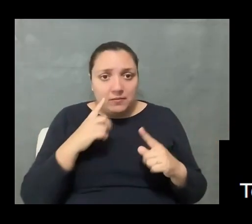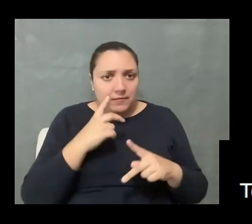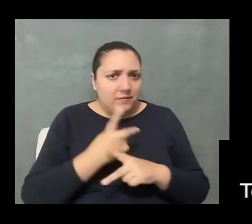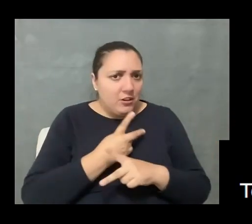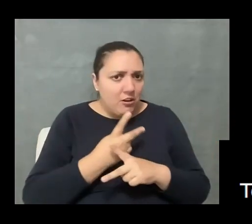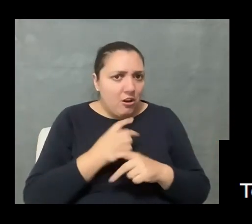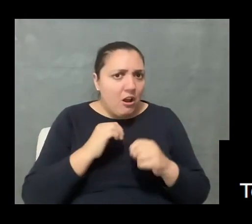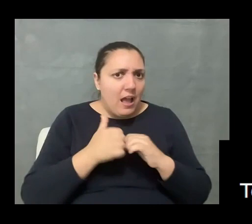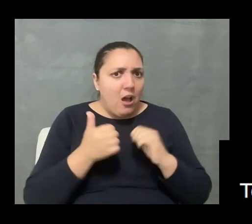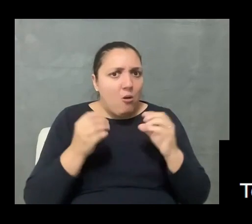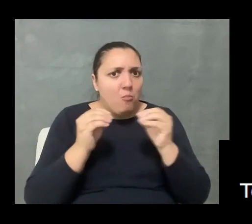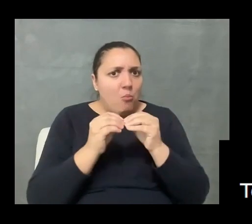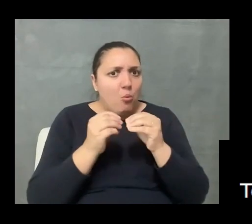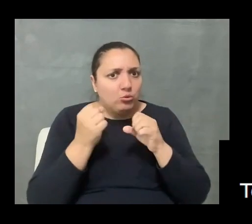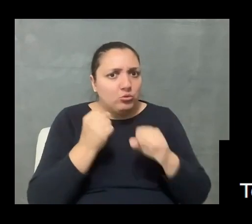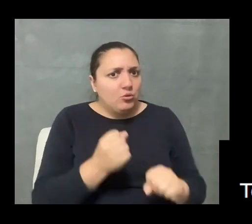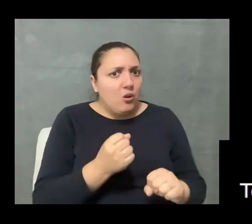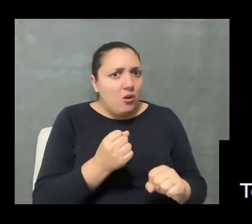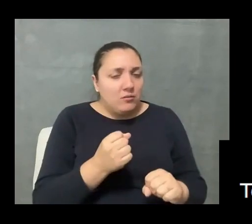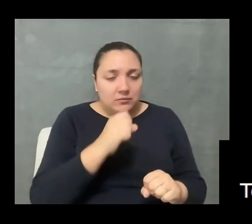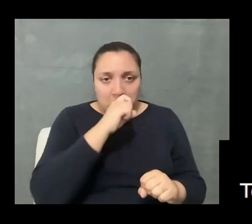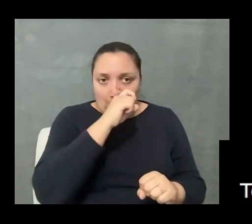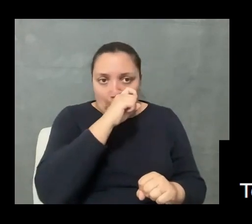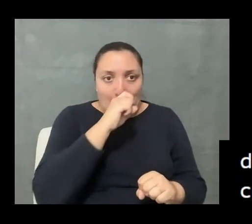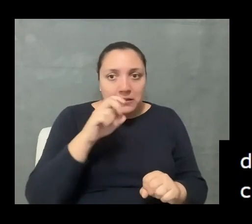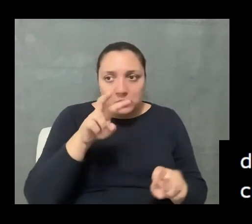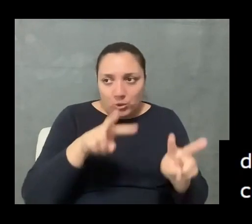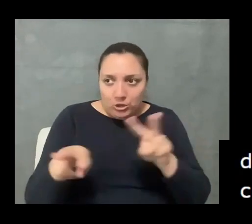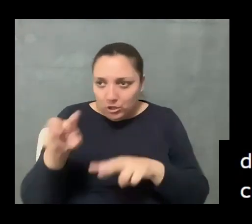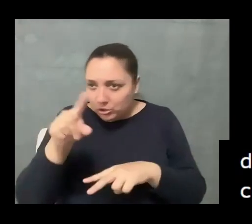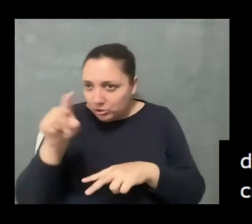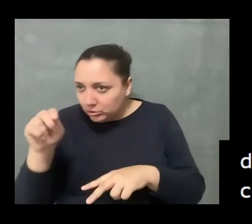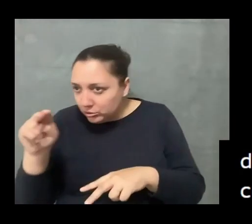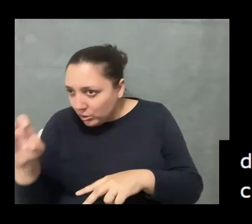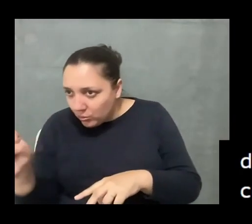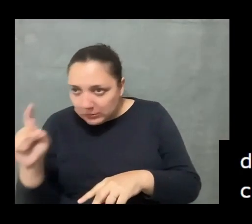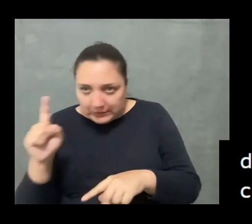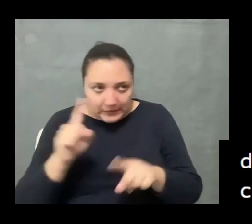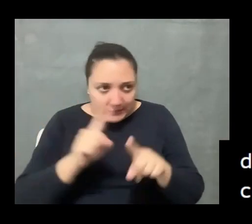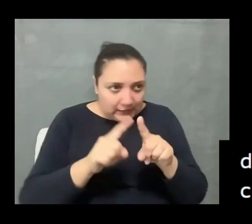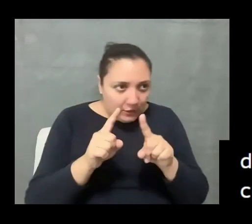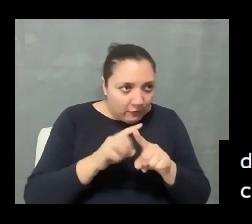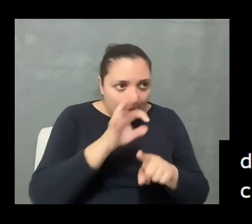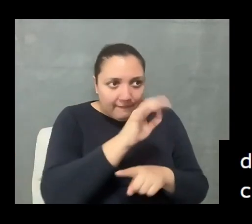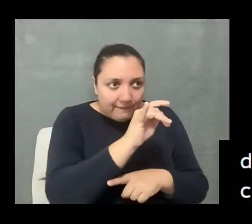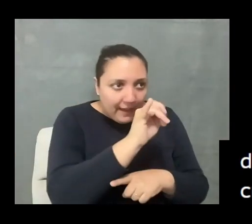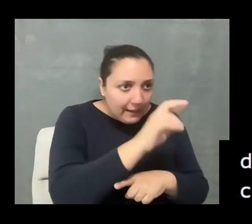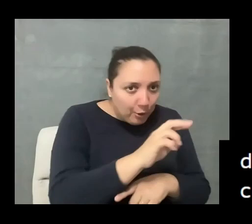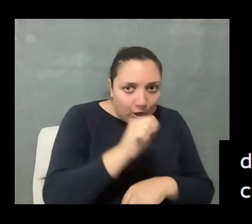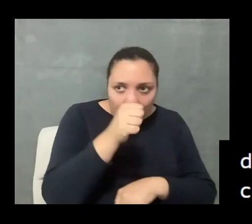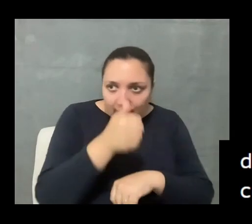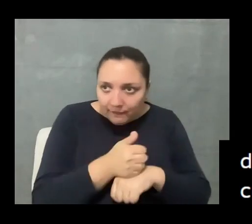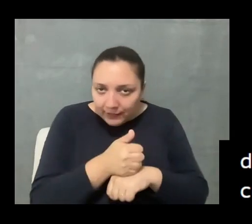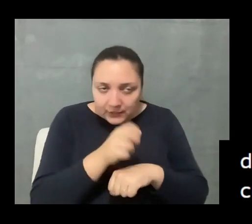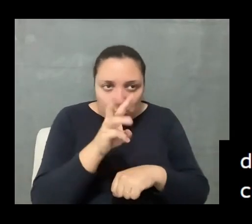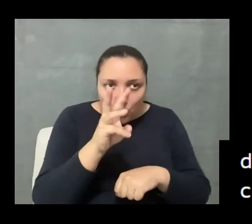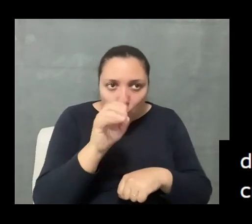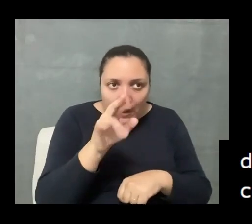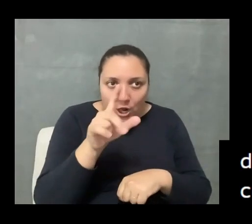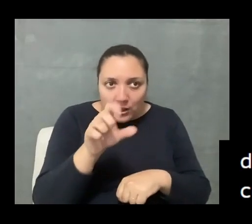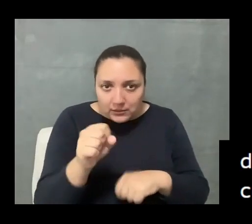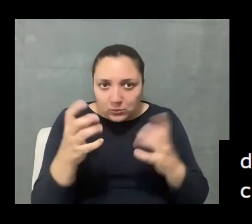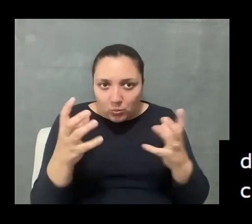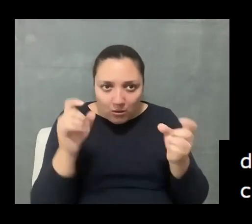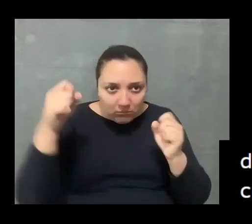even stronger? So we look at these zones. We use a lot of combination of fiber and fixed wireless to bring connectivity